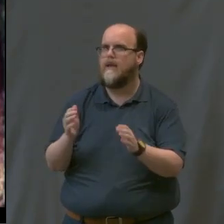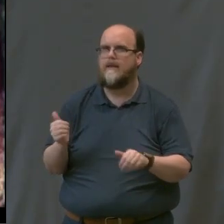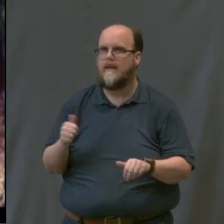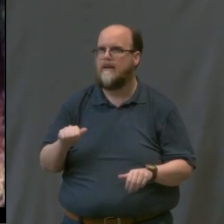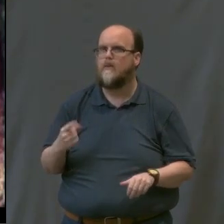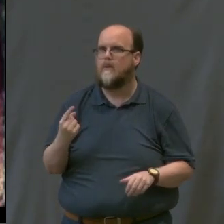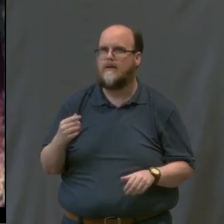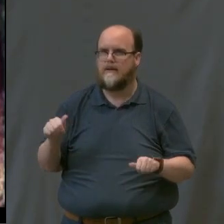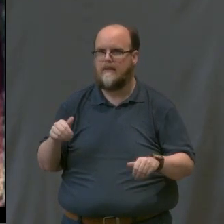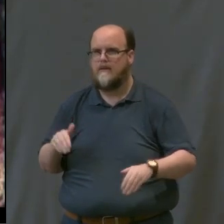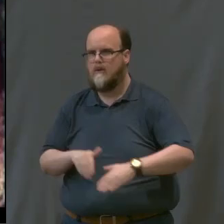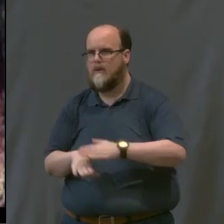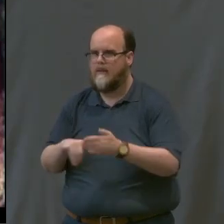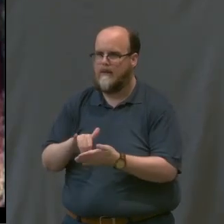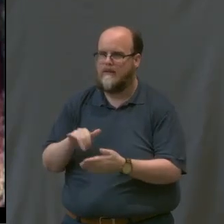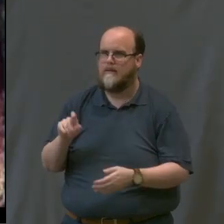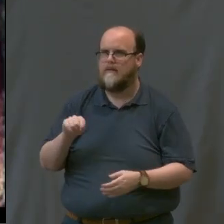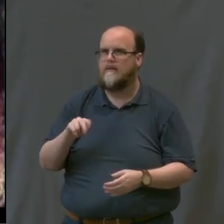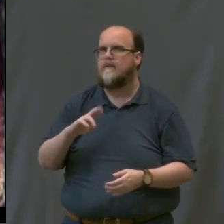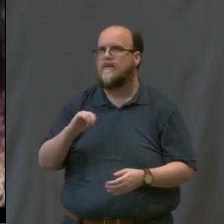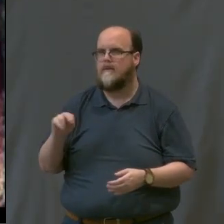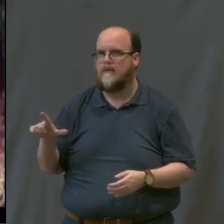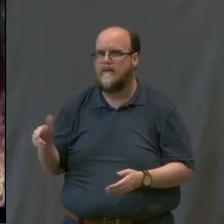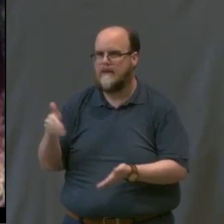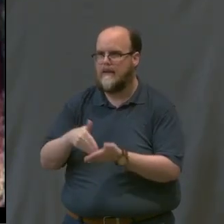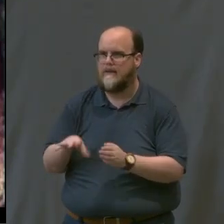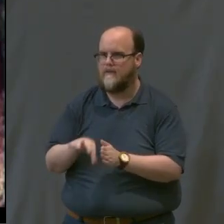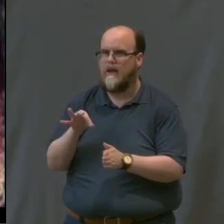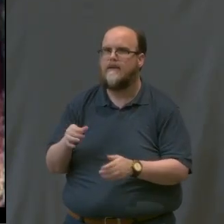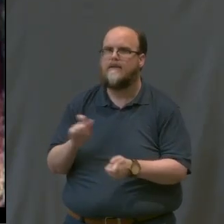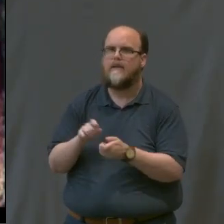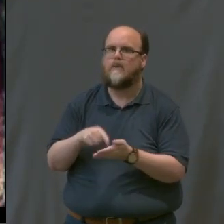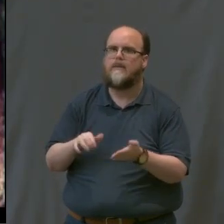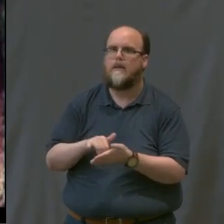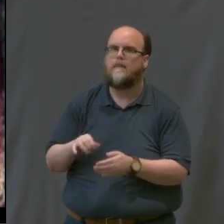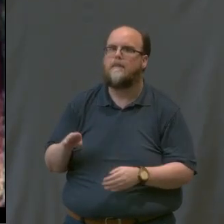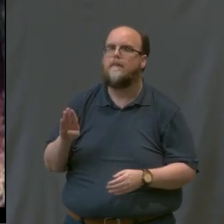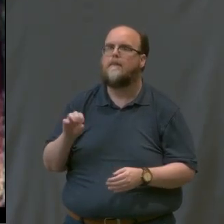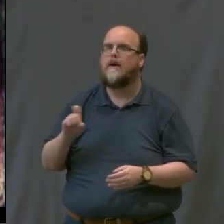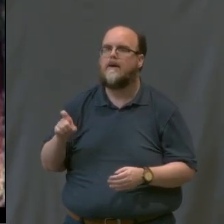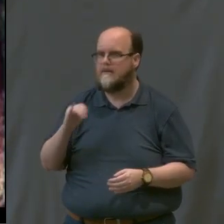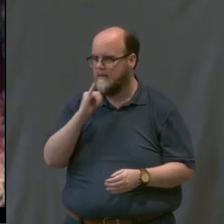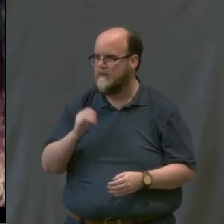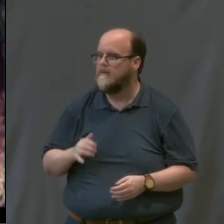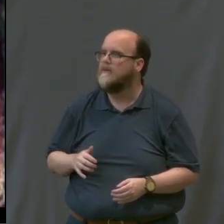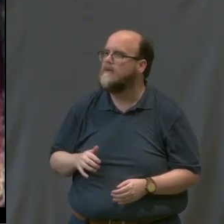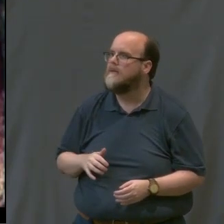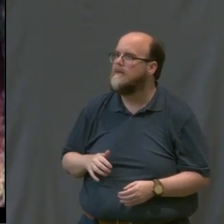be able to get into this tunnel again, probably, and find out exactly what this box is.